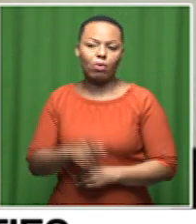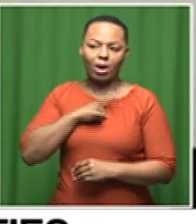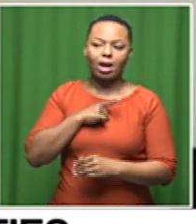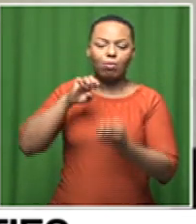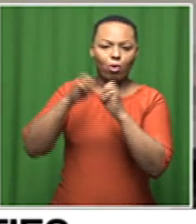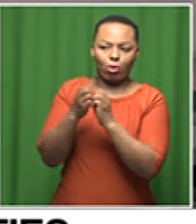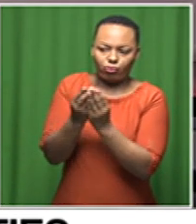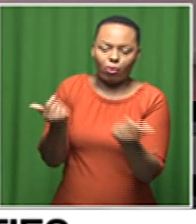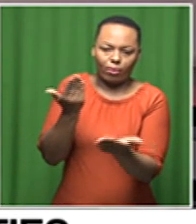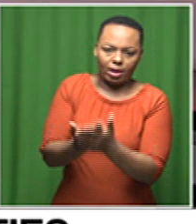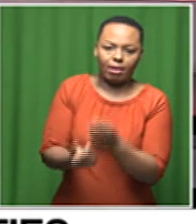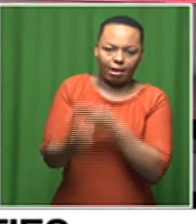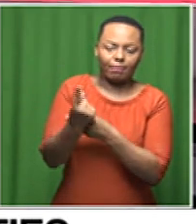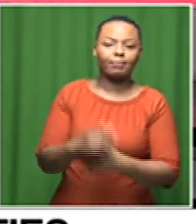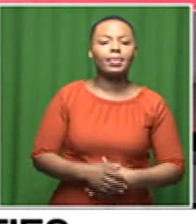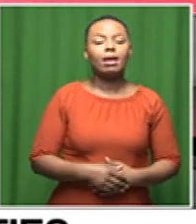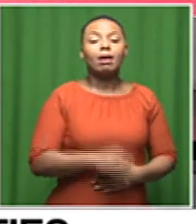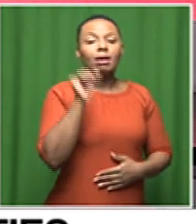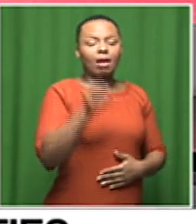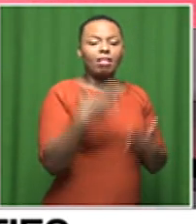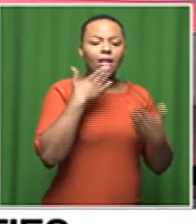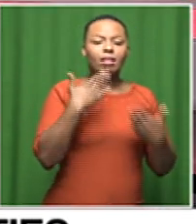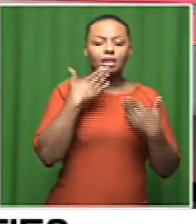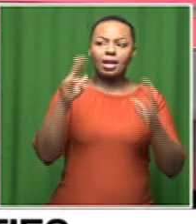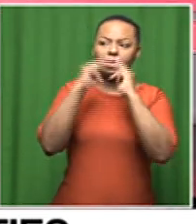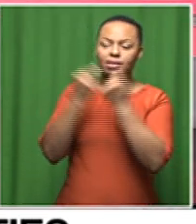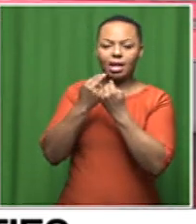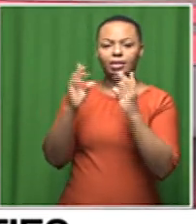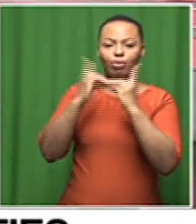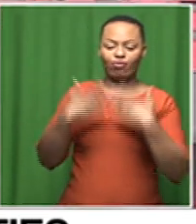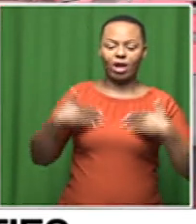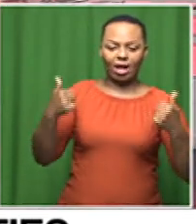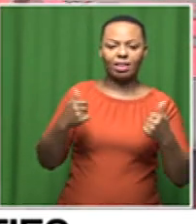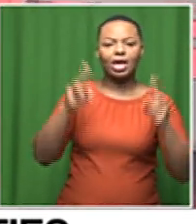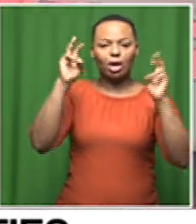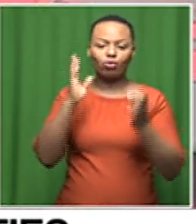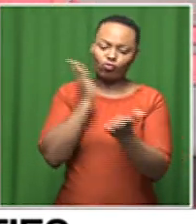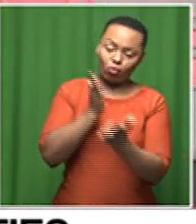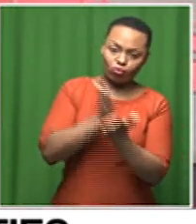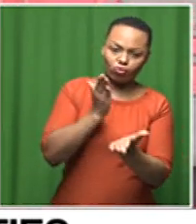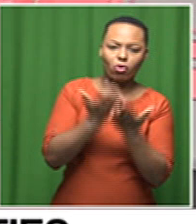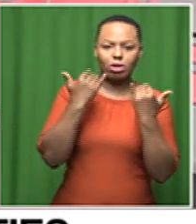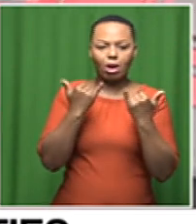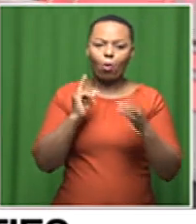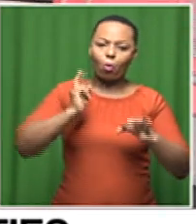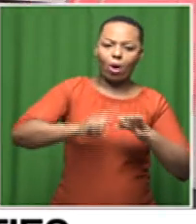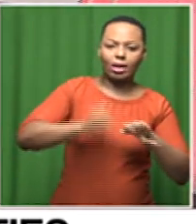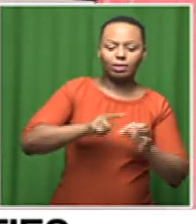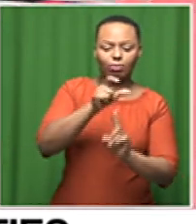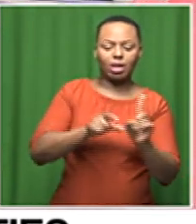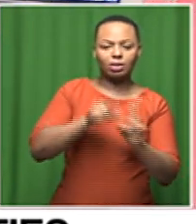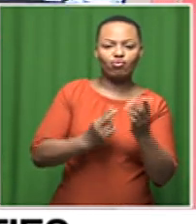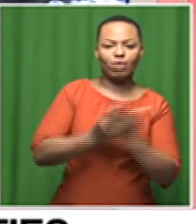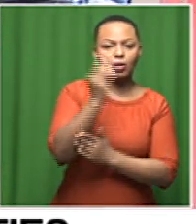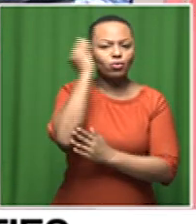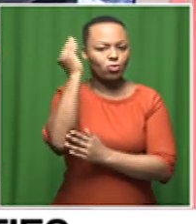for joining us today and really highlighting what the National Department of Health is doing with respect to quality assurance and making sure that the patients know what their